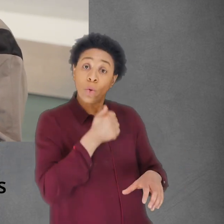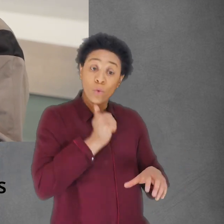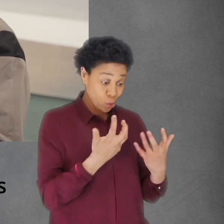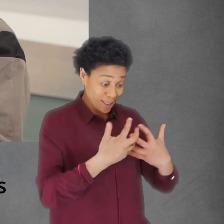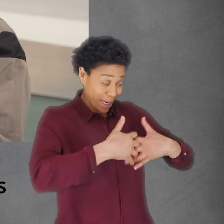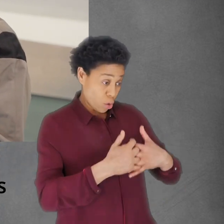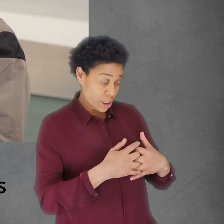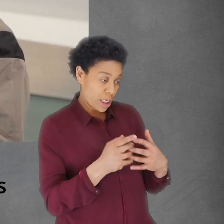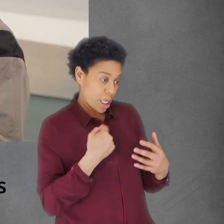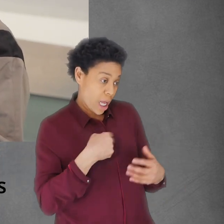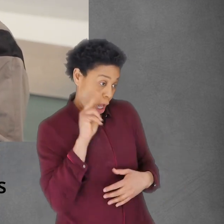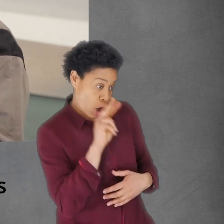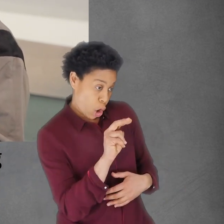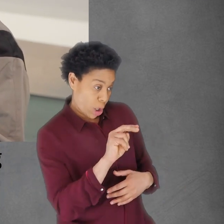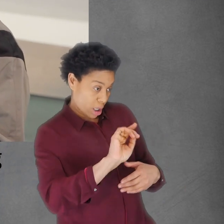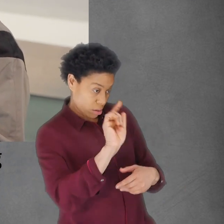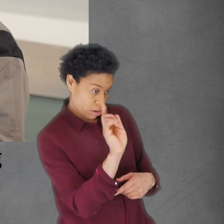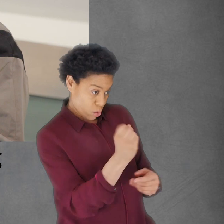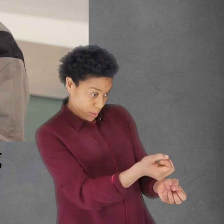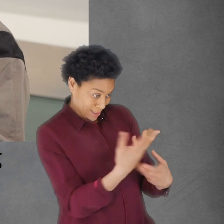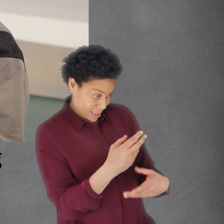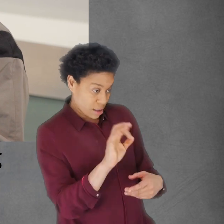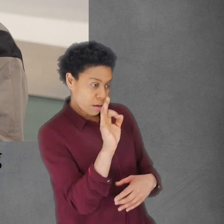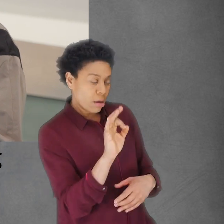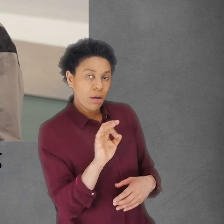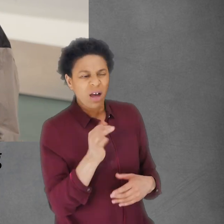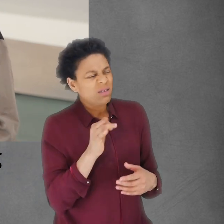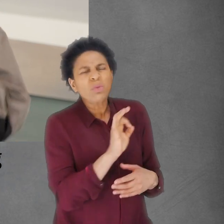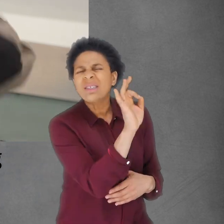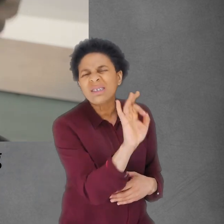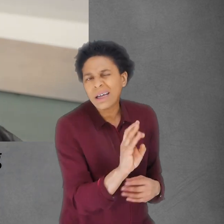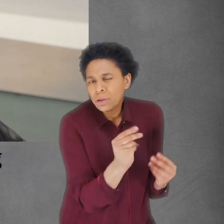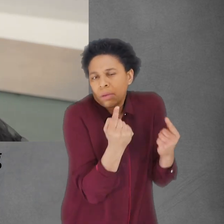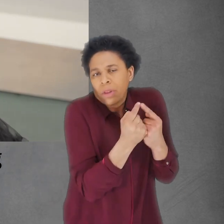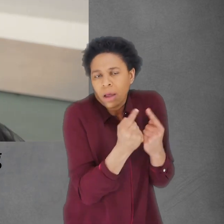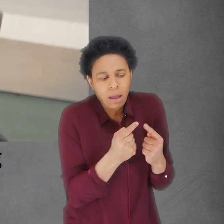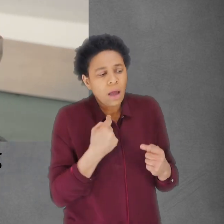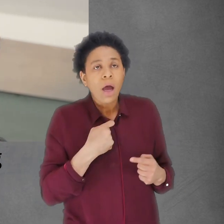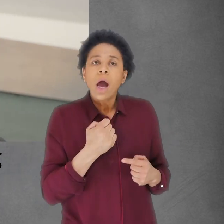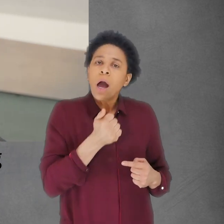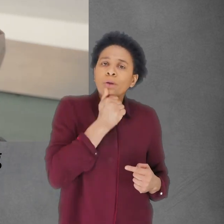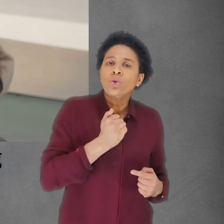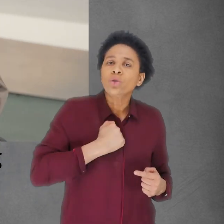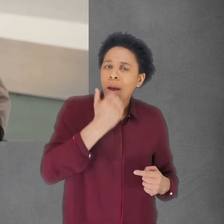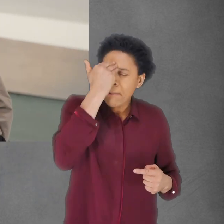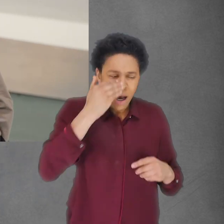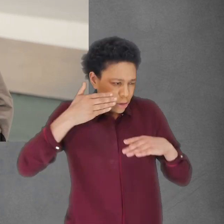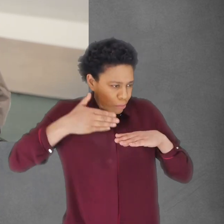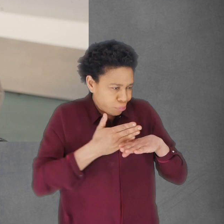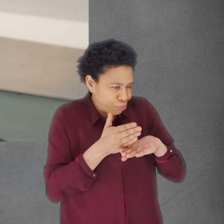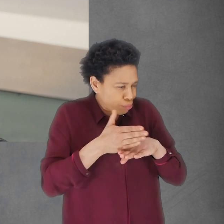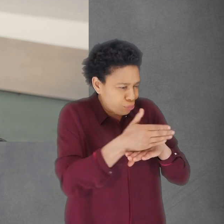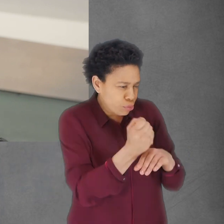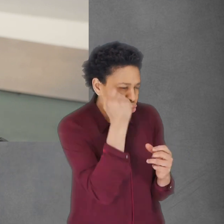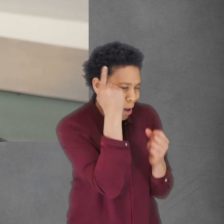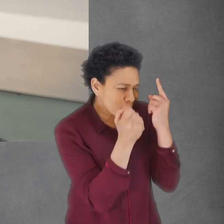technology, sort of move through the space or move through the SketchUp drawing or whatever it was, and use my imagination